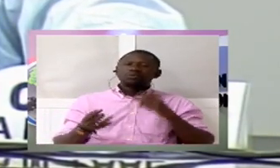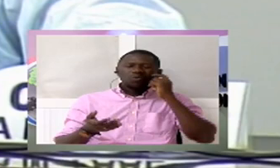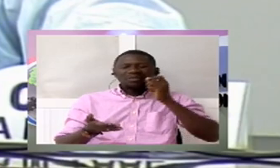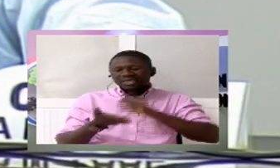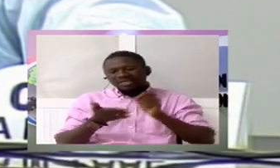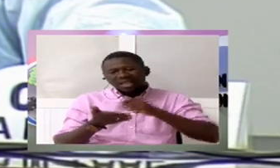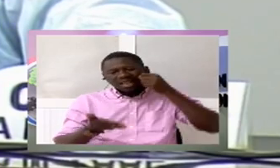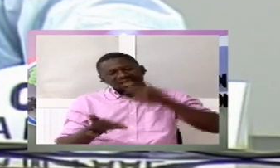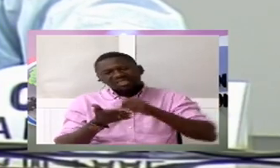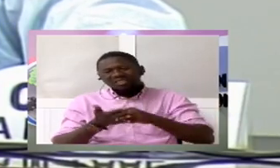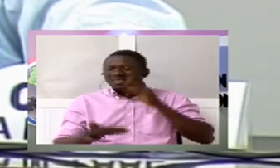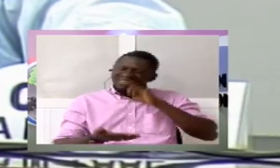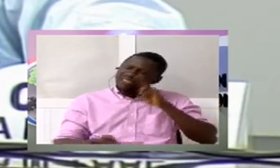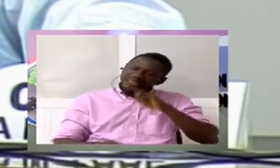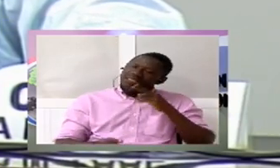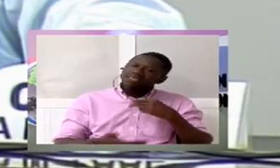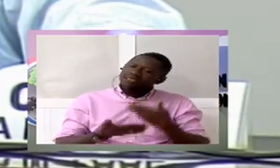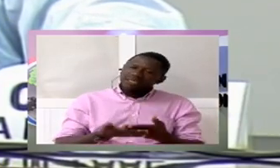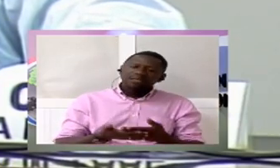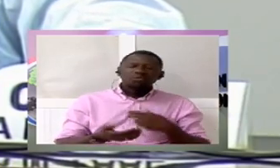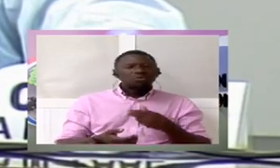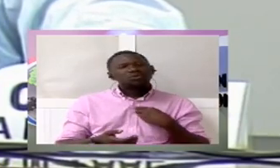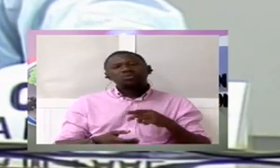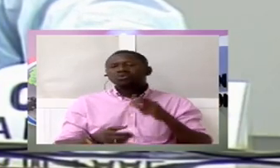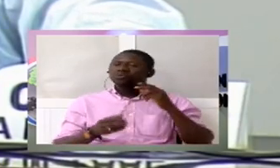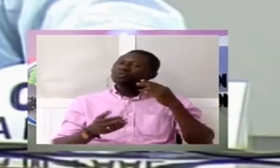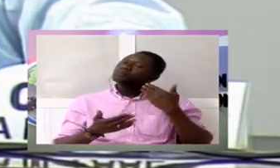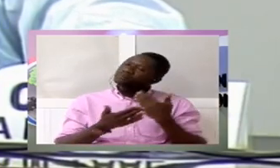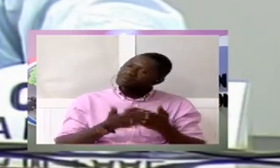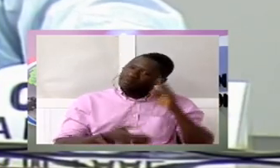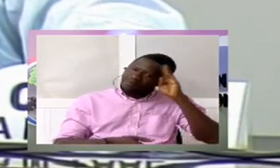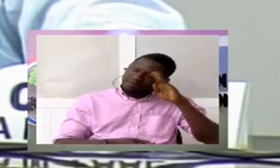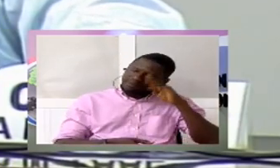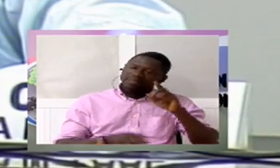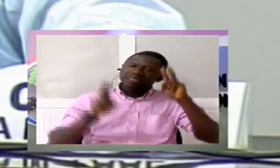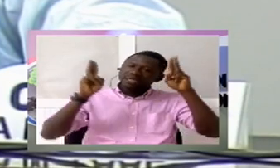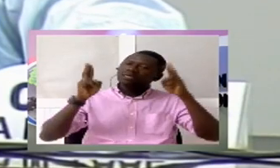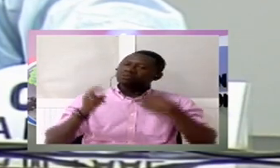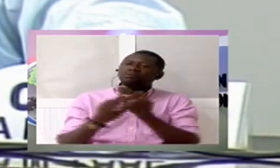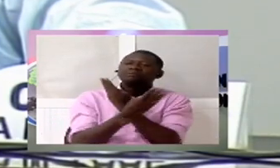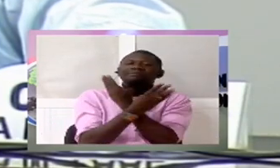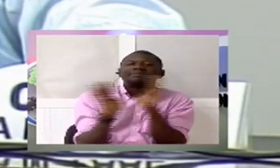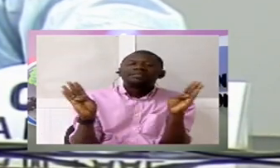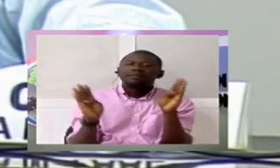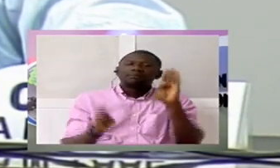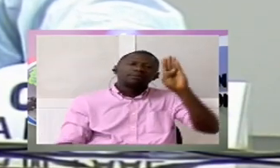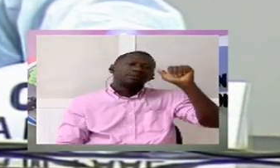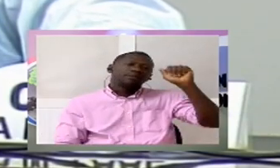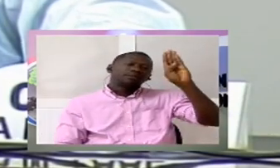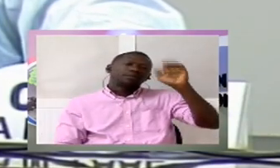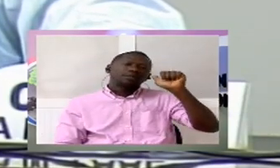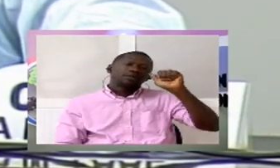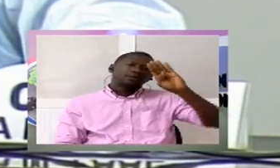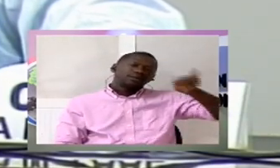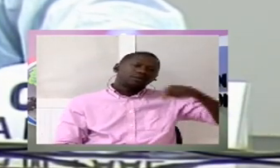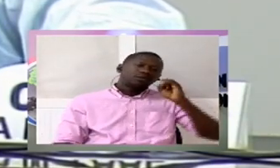nin kanindrol nin kukotengol menu tamandi sartolto. Alie menke kaftandi Yaya Jame mapruisi Baba jobula.